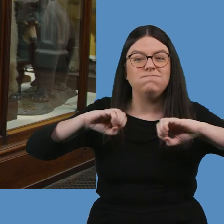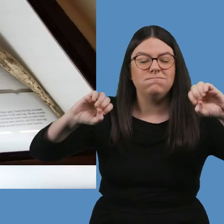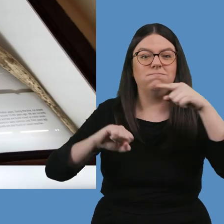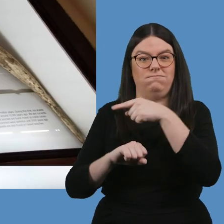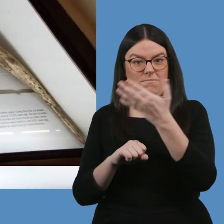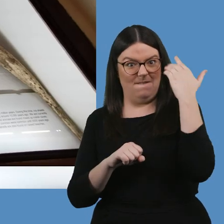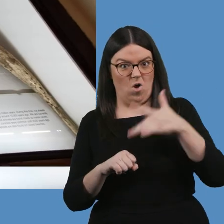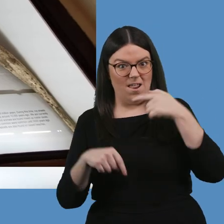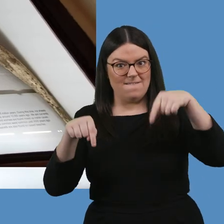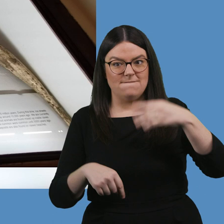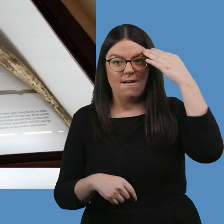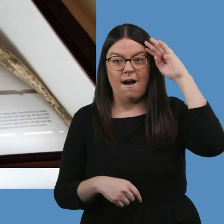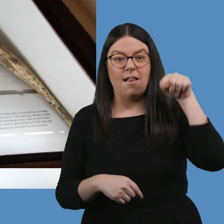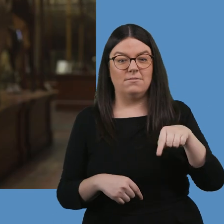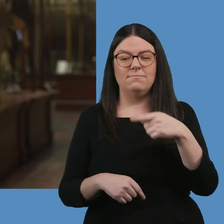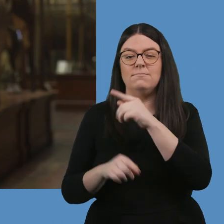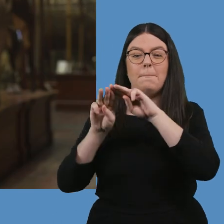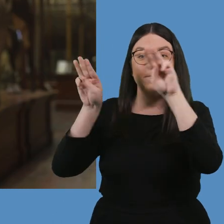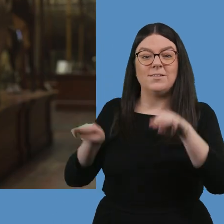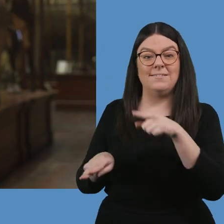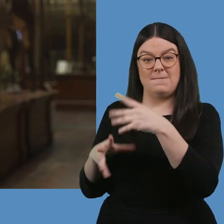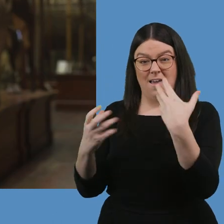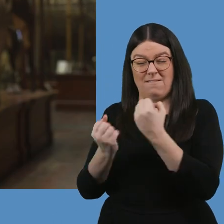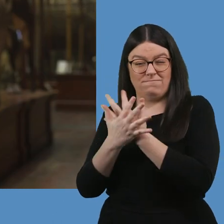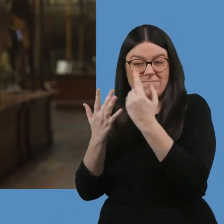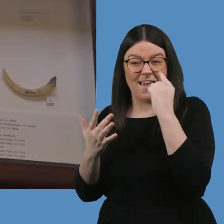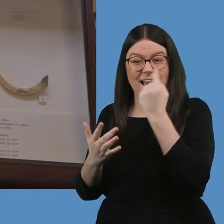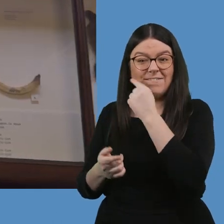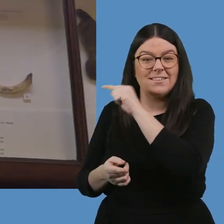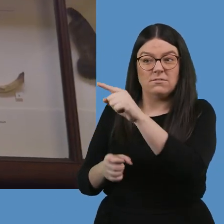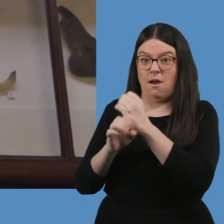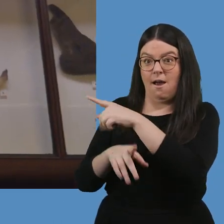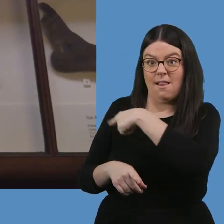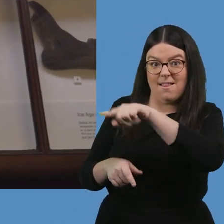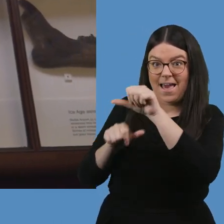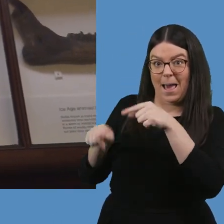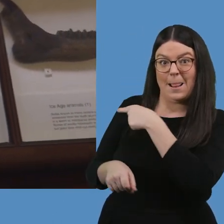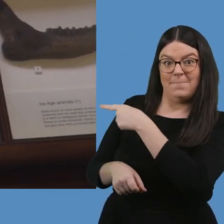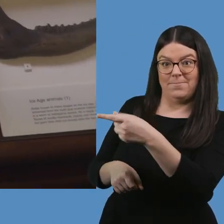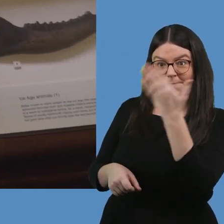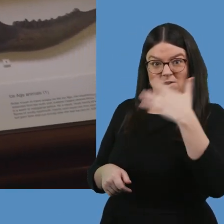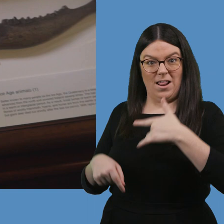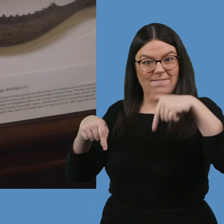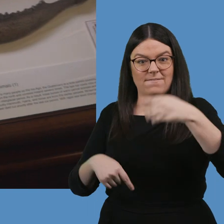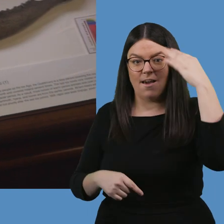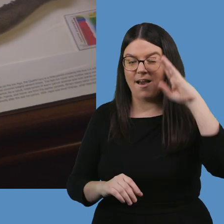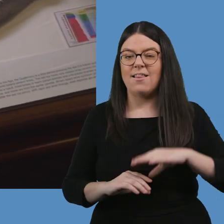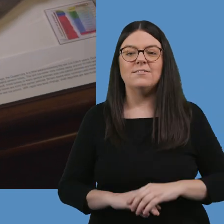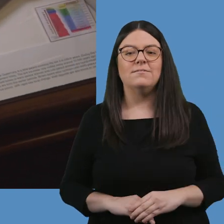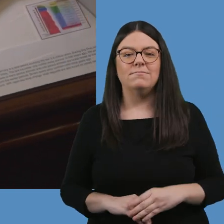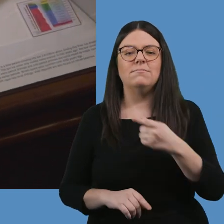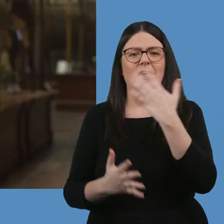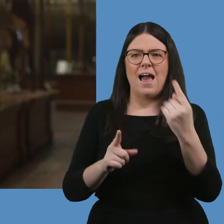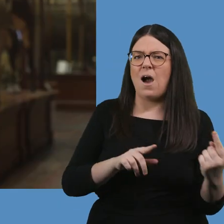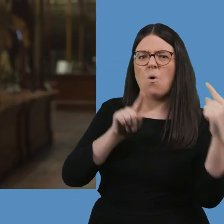and even woolly mammoths at the museum we have evidence that all of these animals once lived in Ireland they